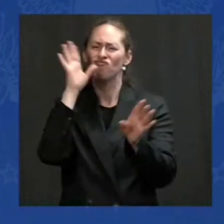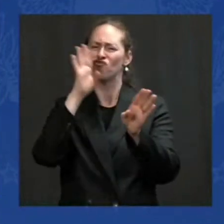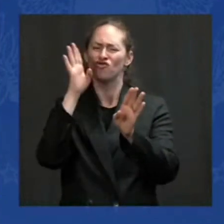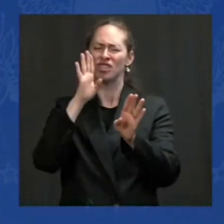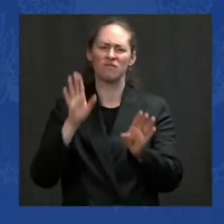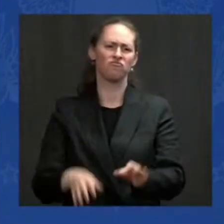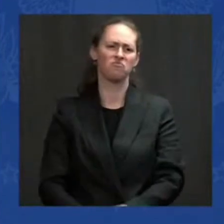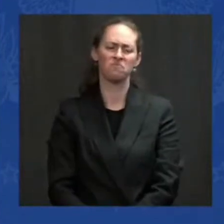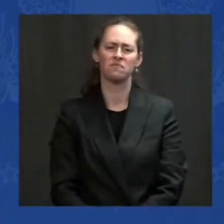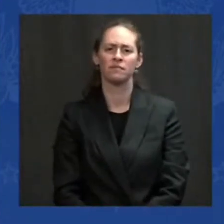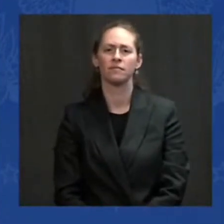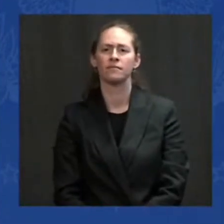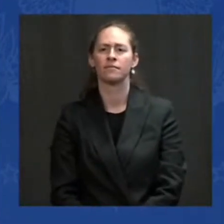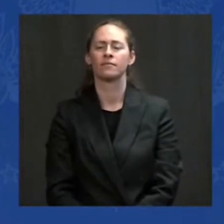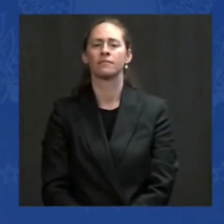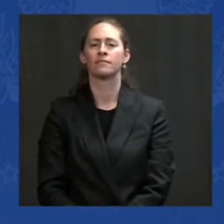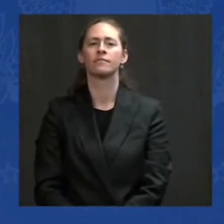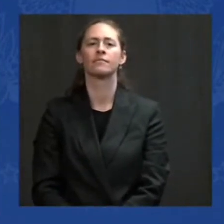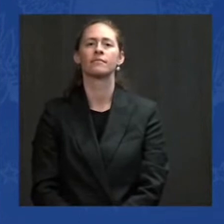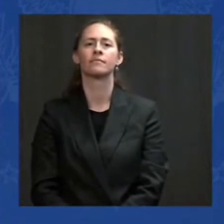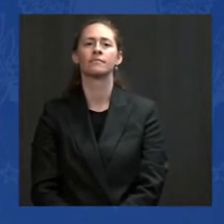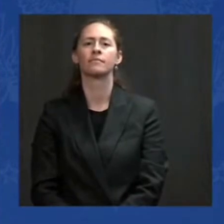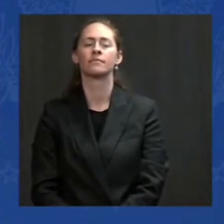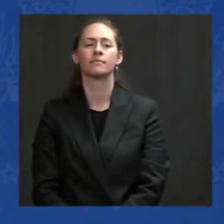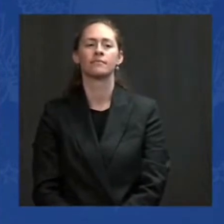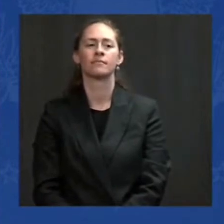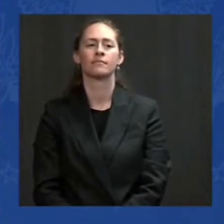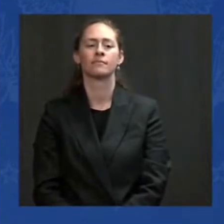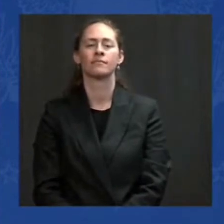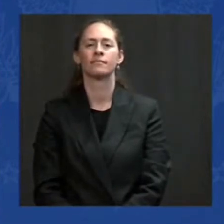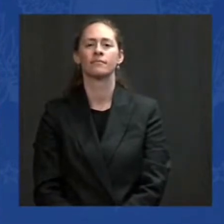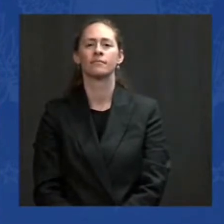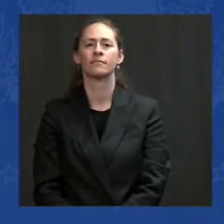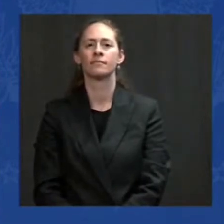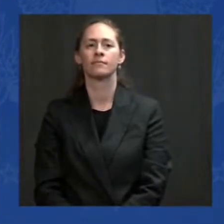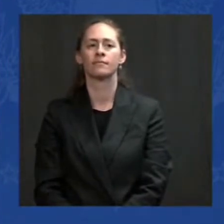Fauci. Next question. Alice Park at Time.